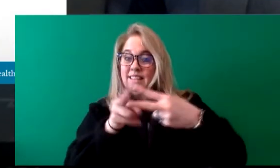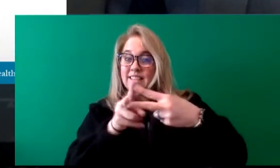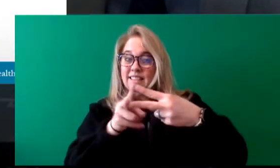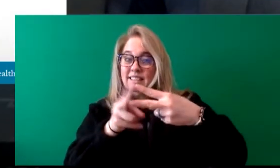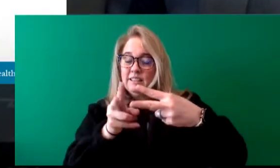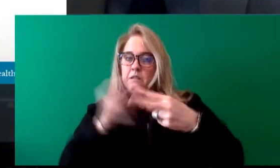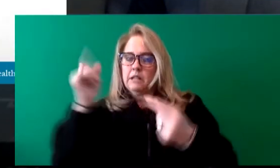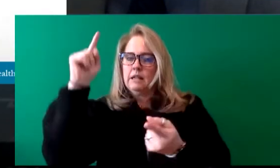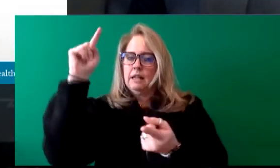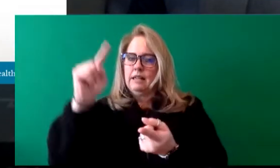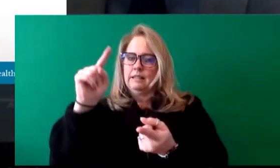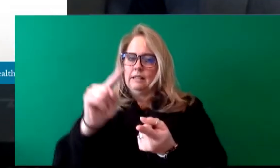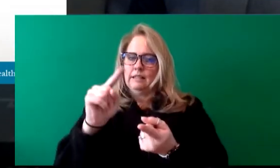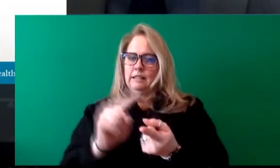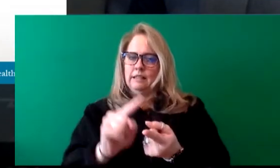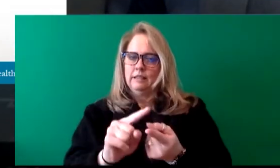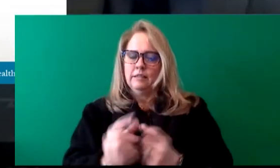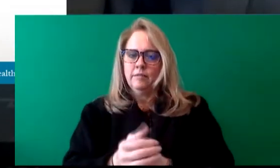COVID response. They were